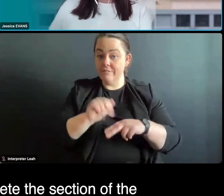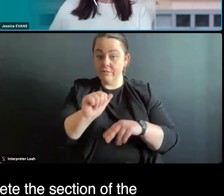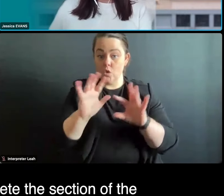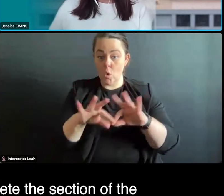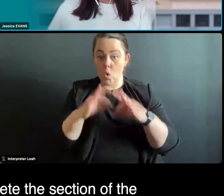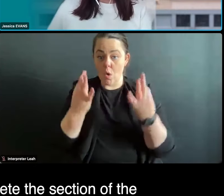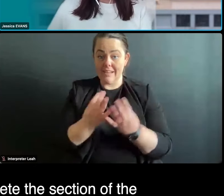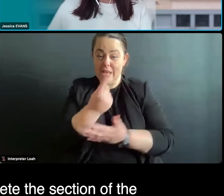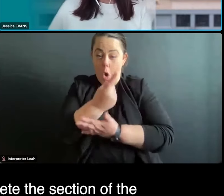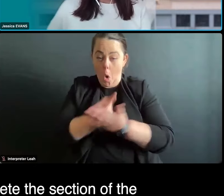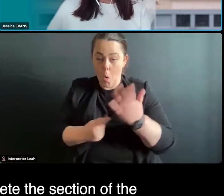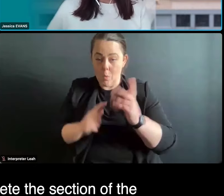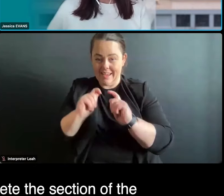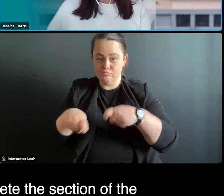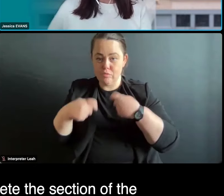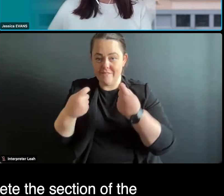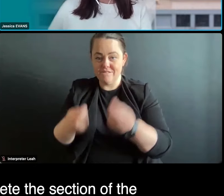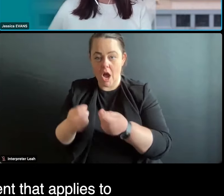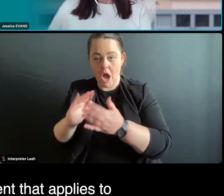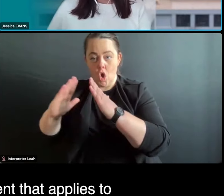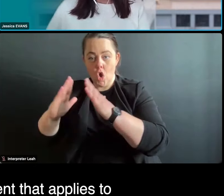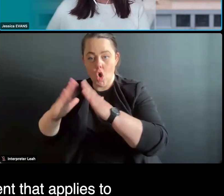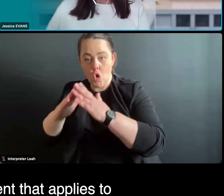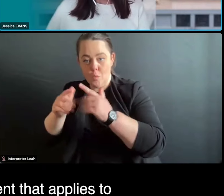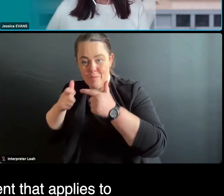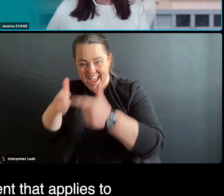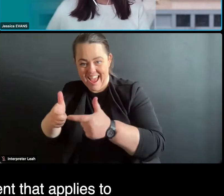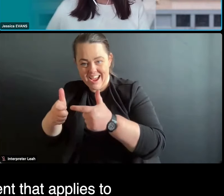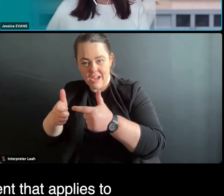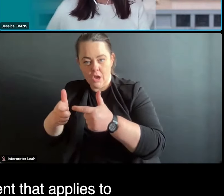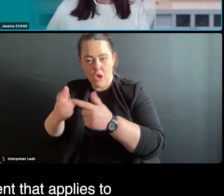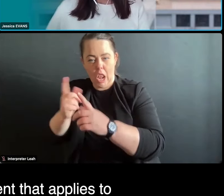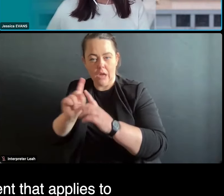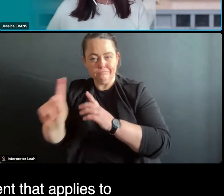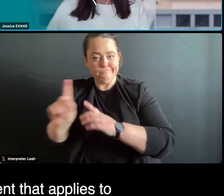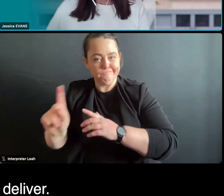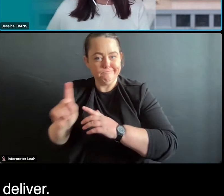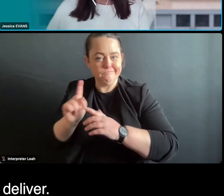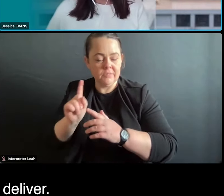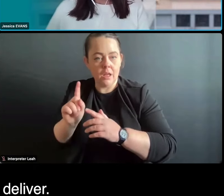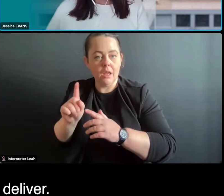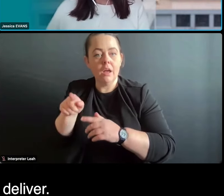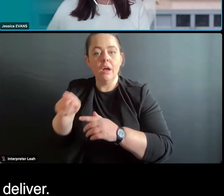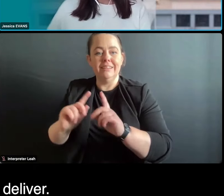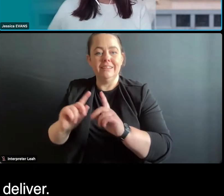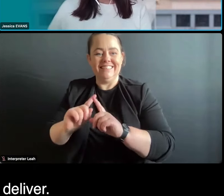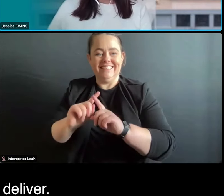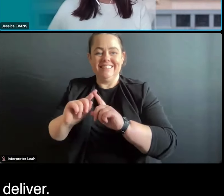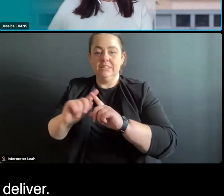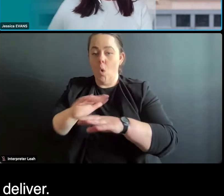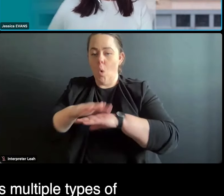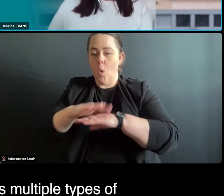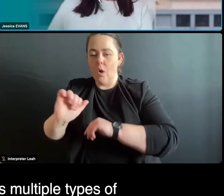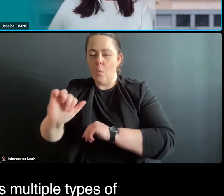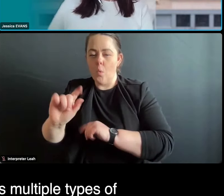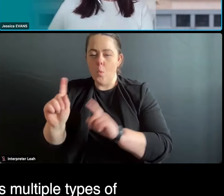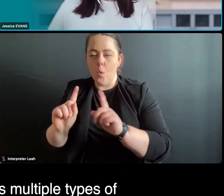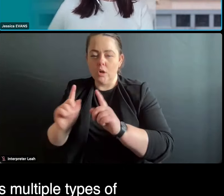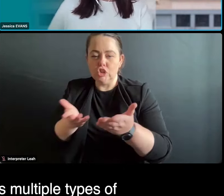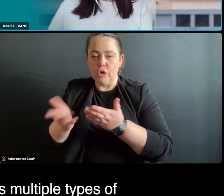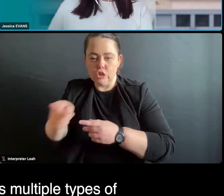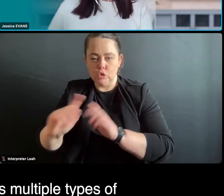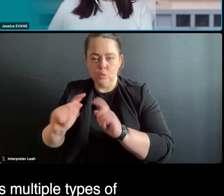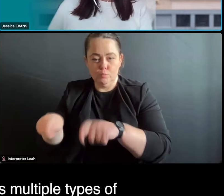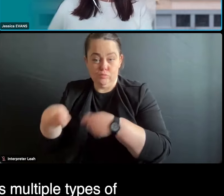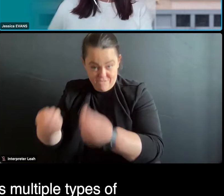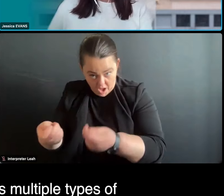home care, you need to complete the section of the quarterly financial statement that applies to the services you deliver. If your